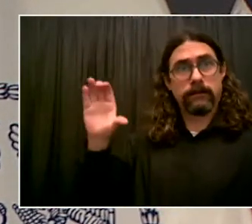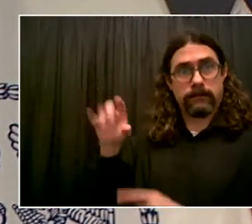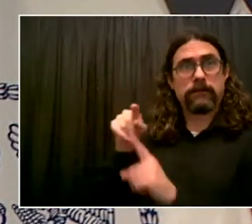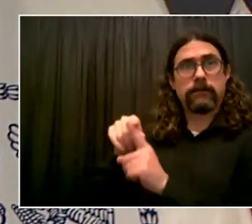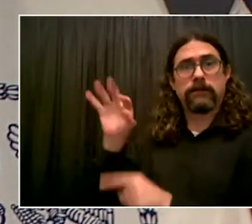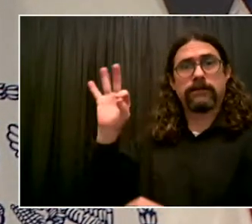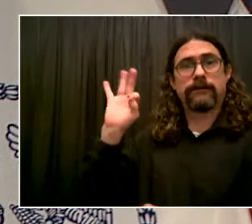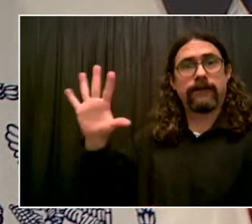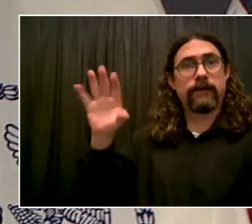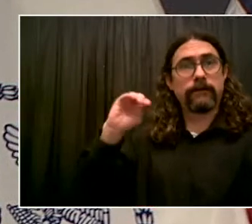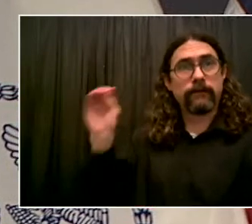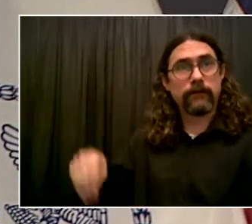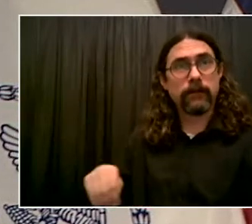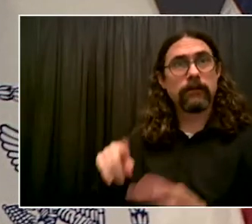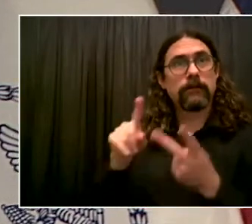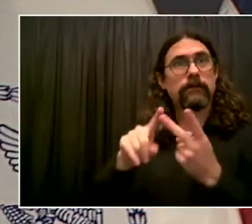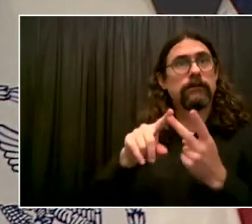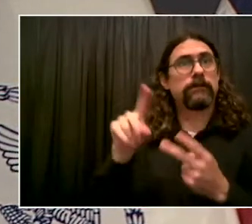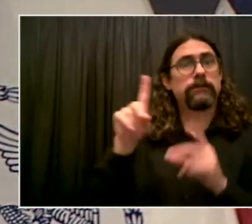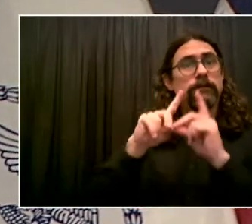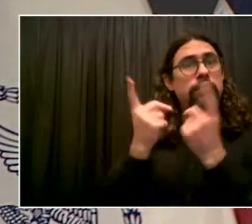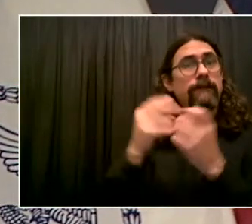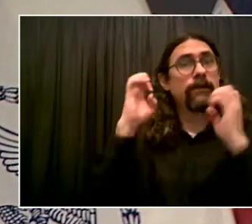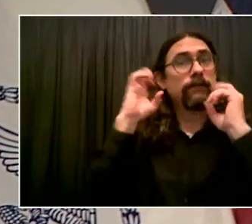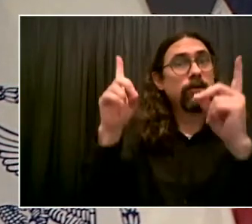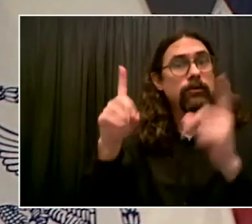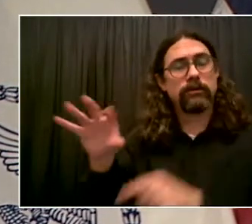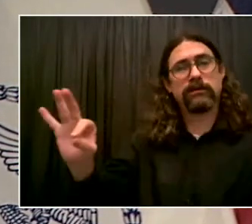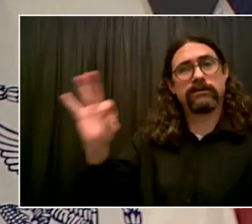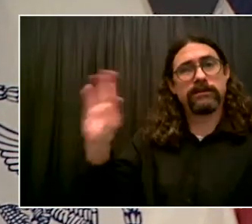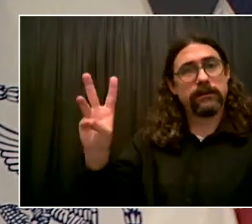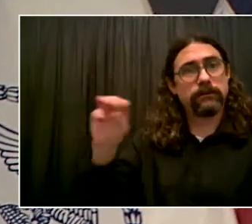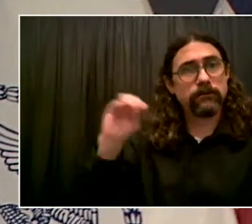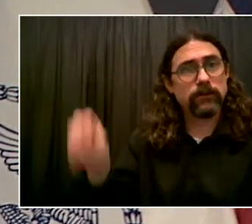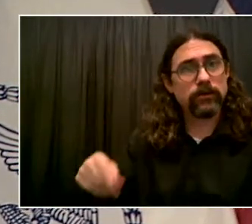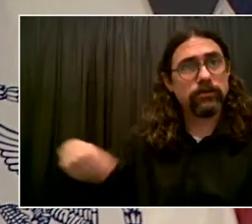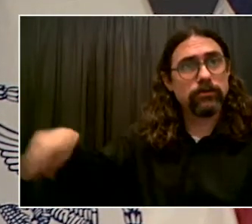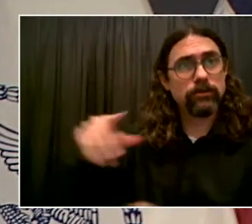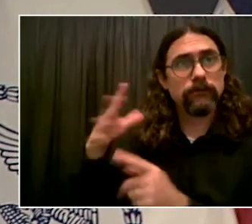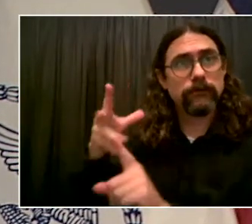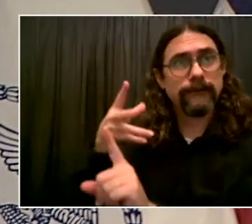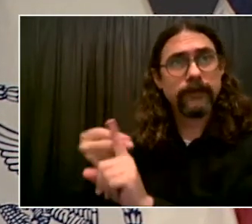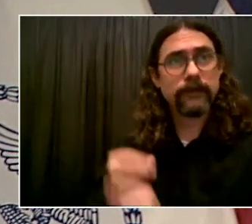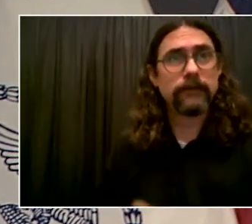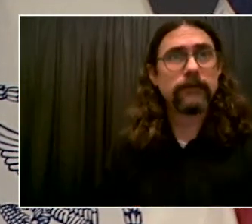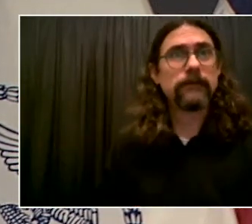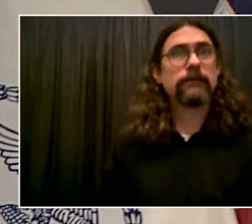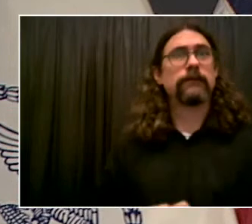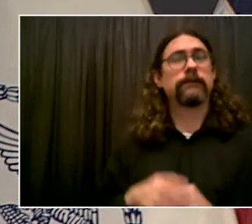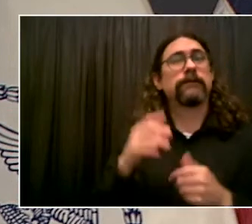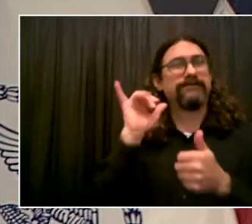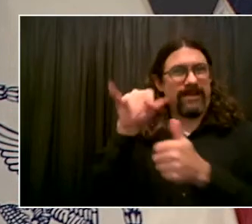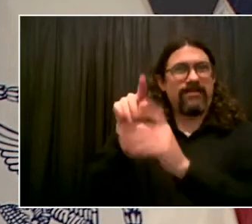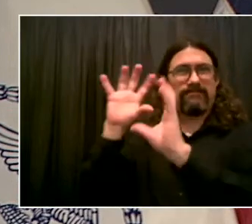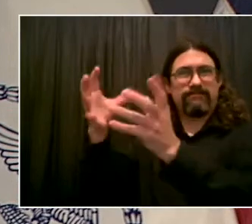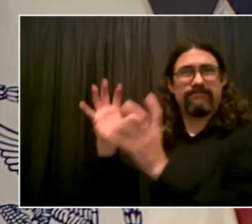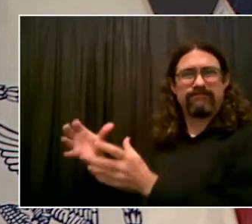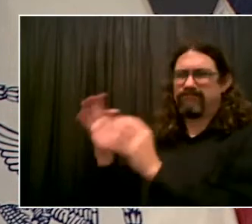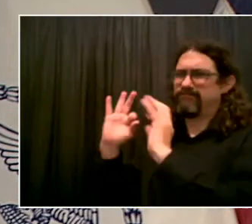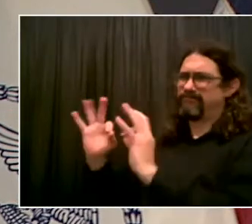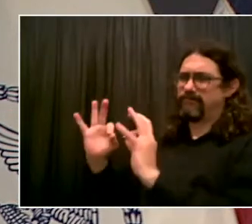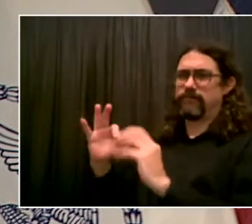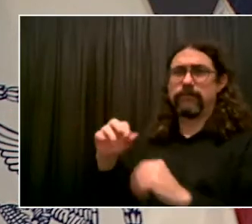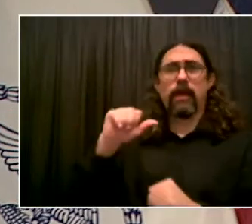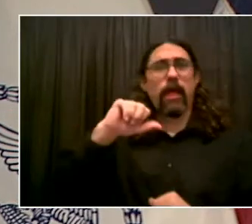to grow. But we need to go farther, to go where very few cities or states have done in this country.